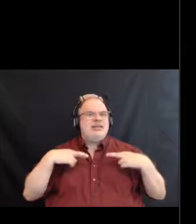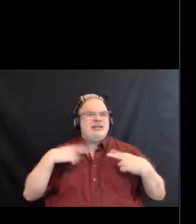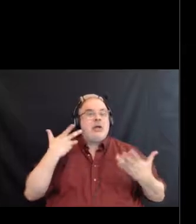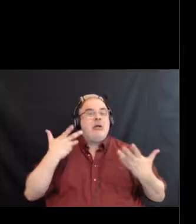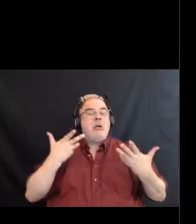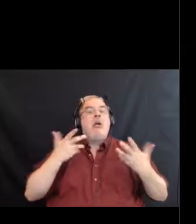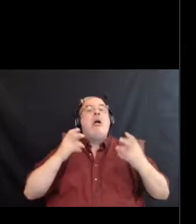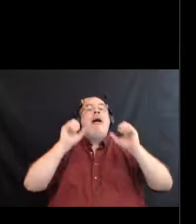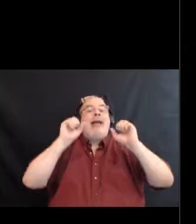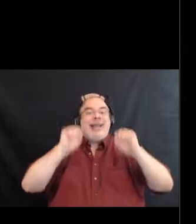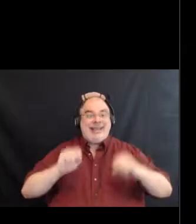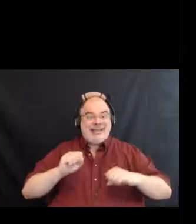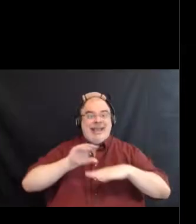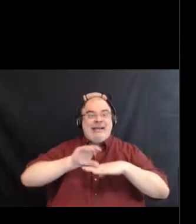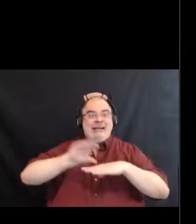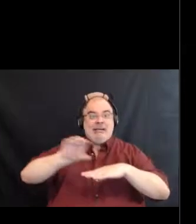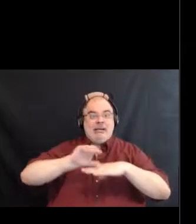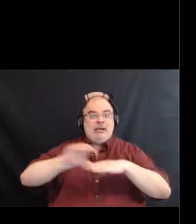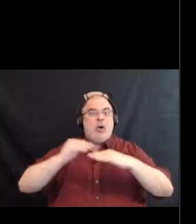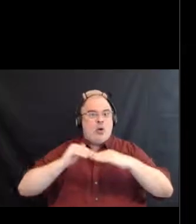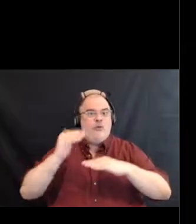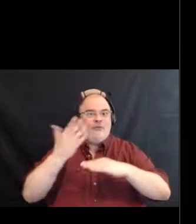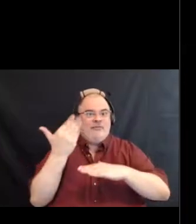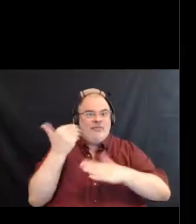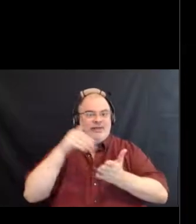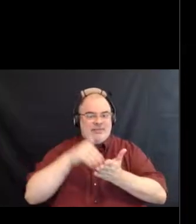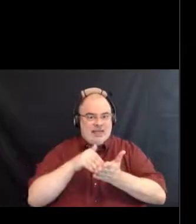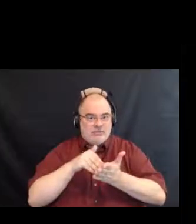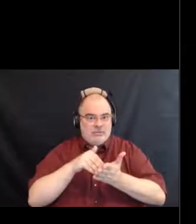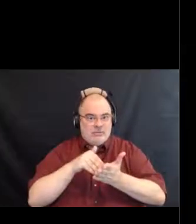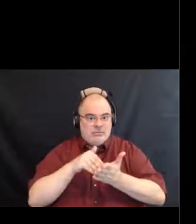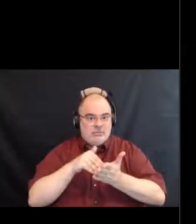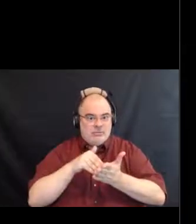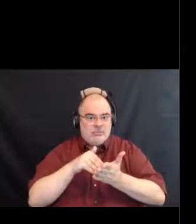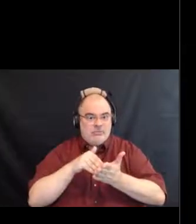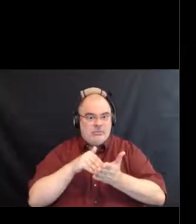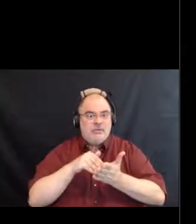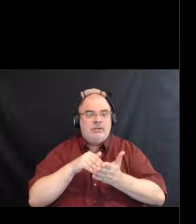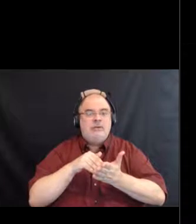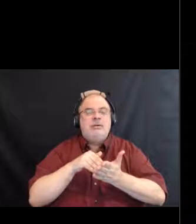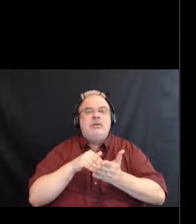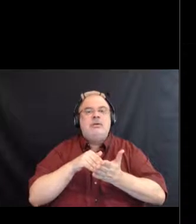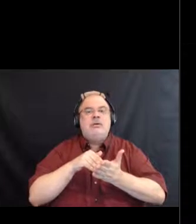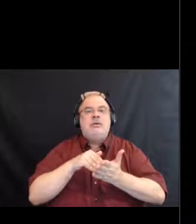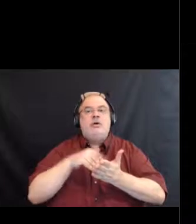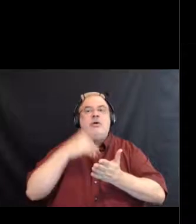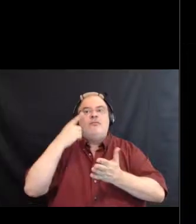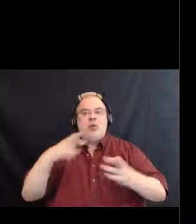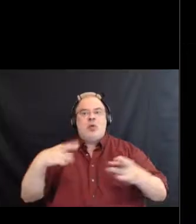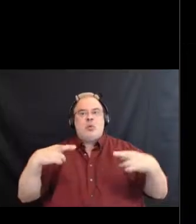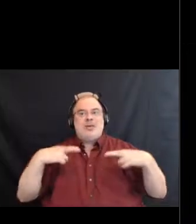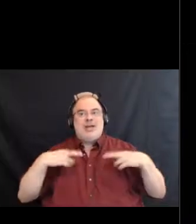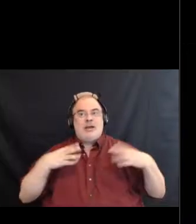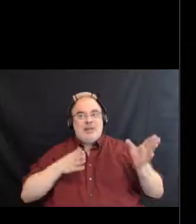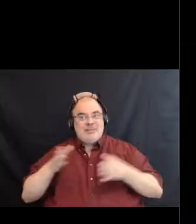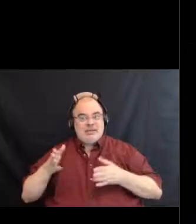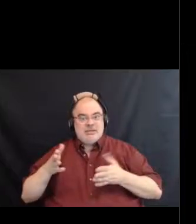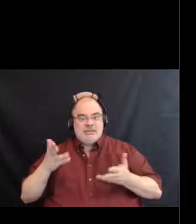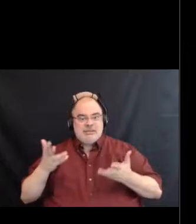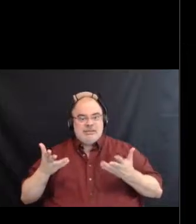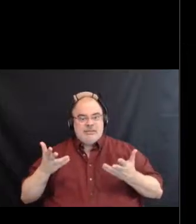here above that $15,000 amount, or they can put money in it as a retirement plan if they're not saving for